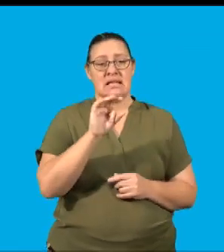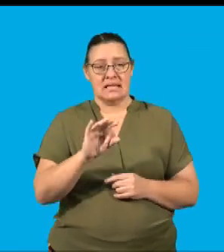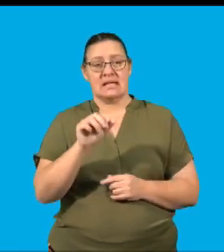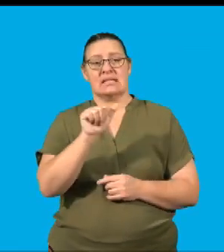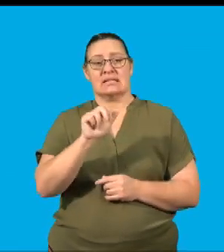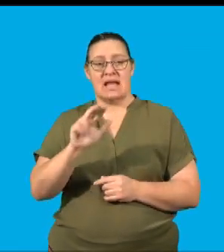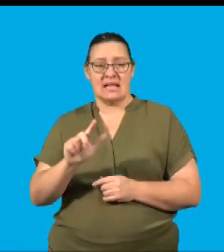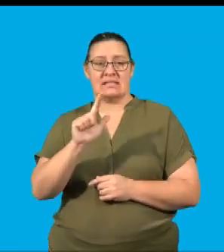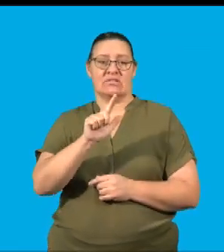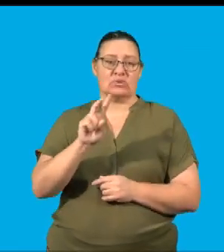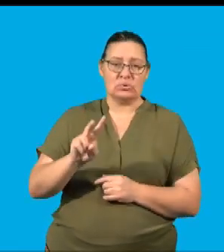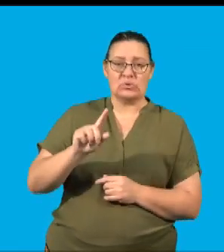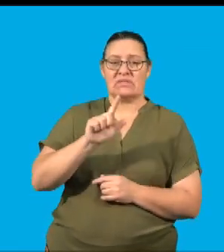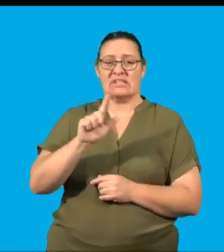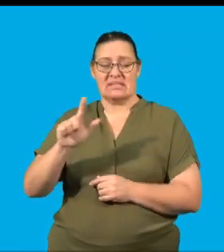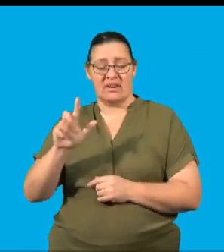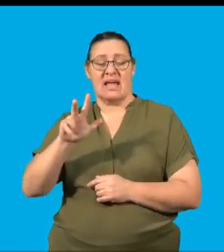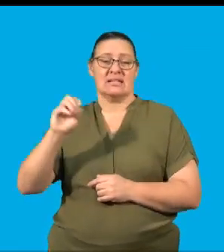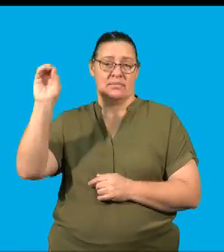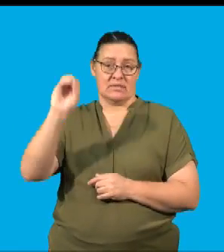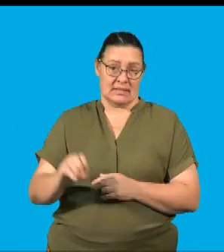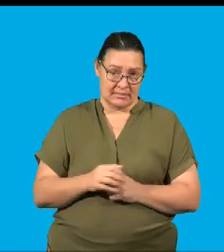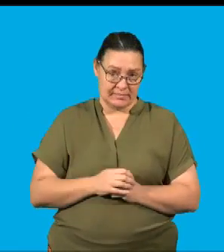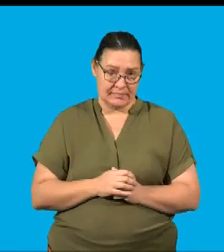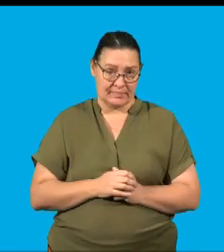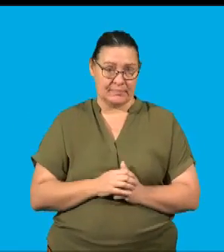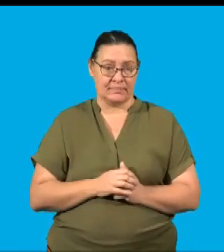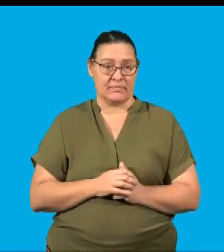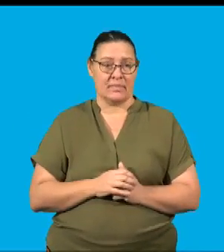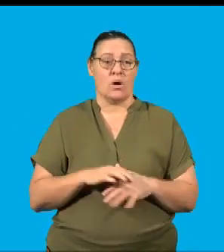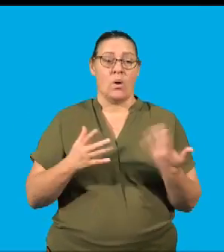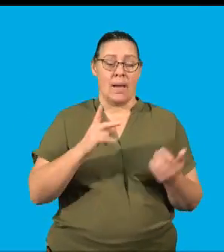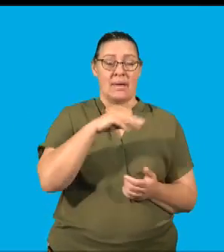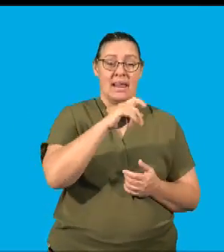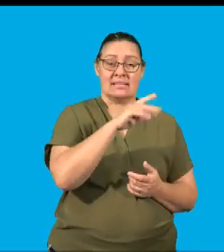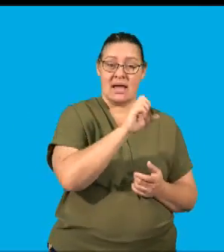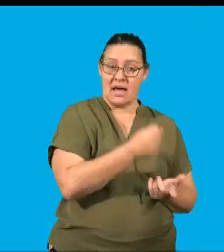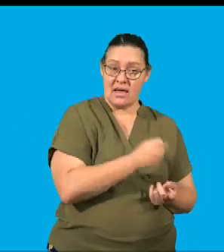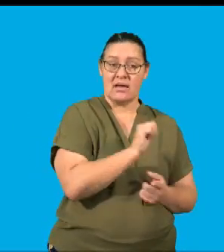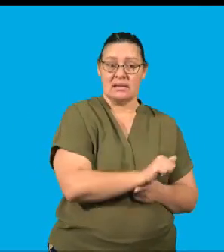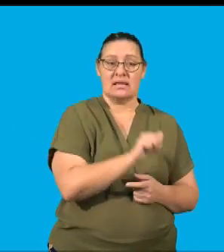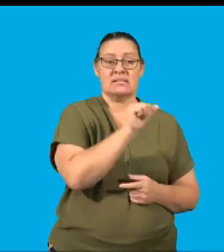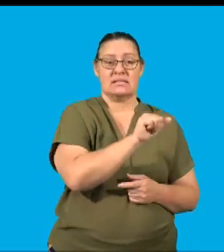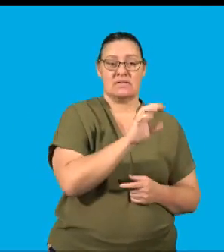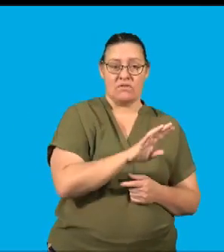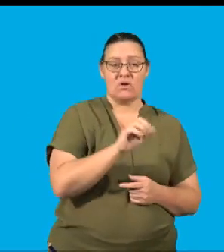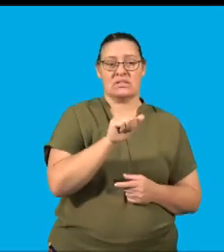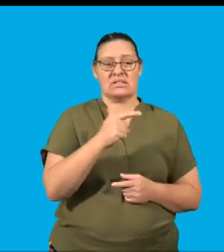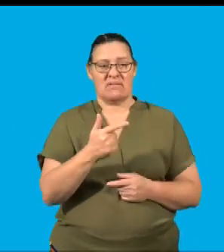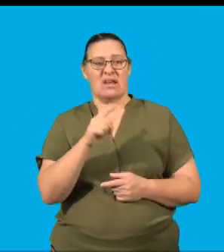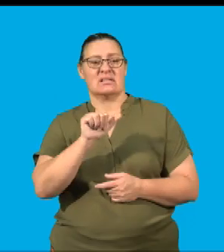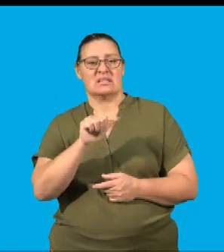63%, 68%, 72%, 77%, and 80%. Whereas Palesa's results are